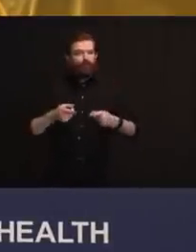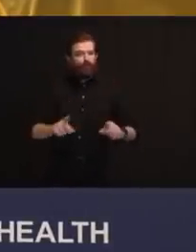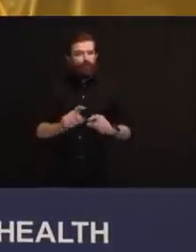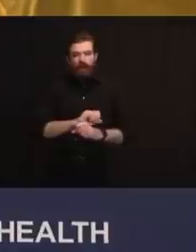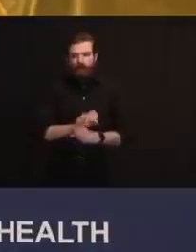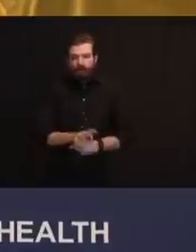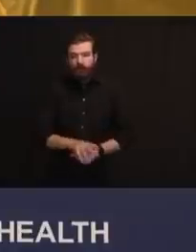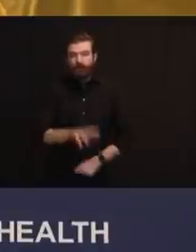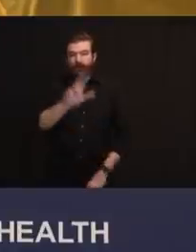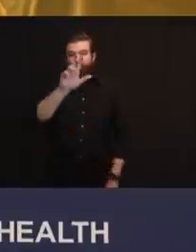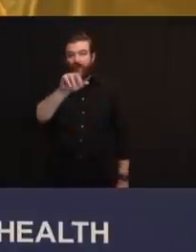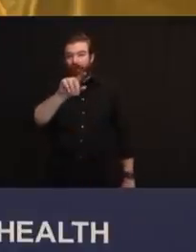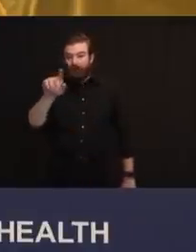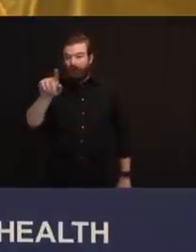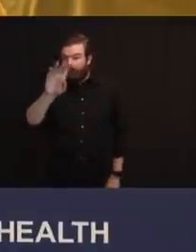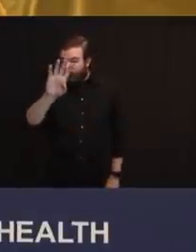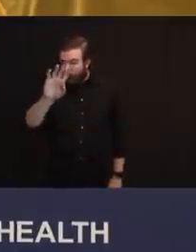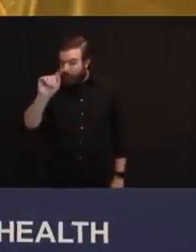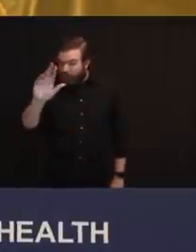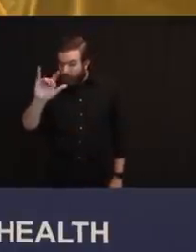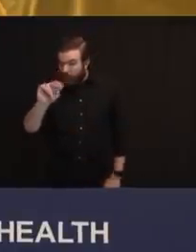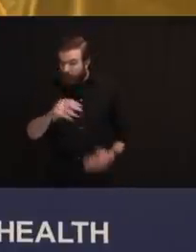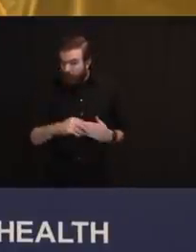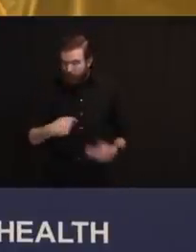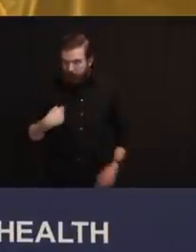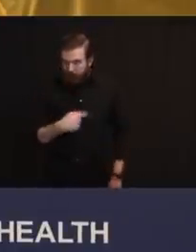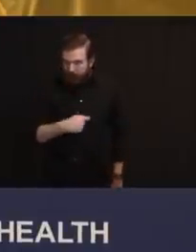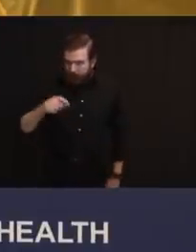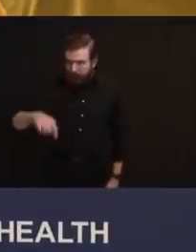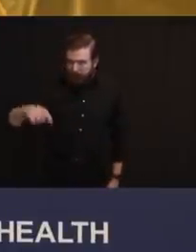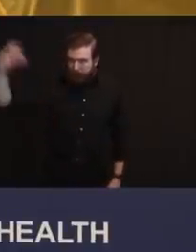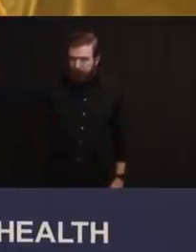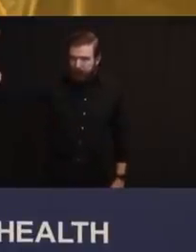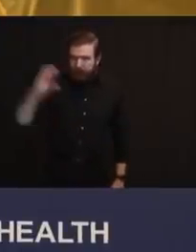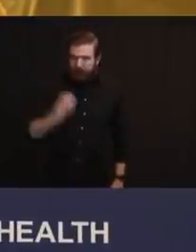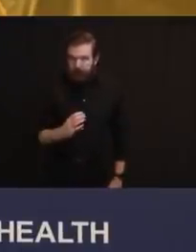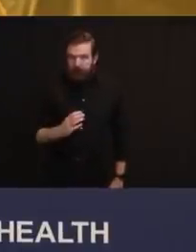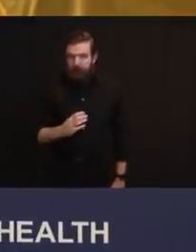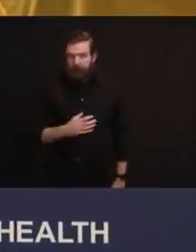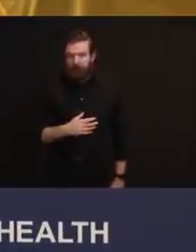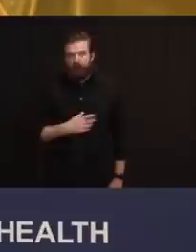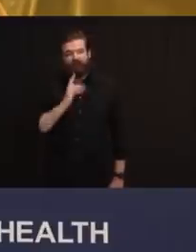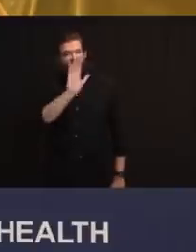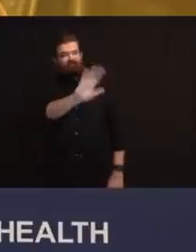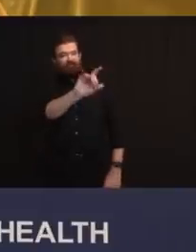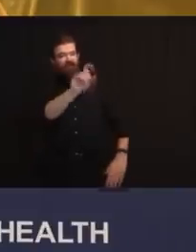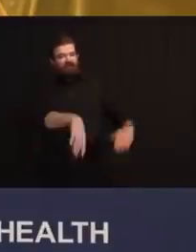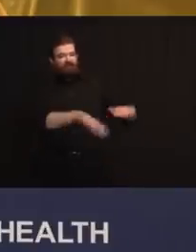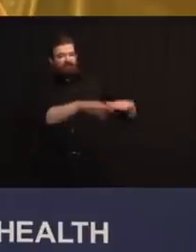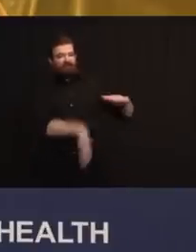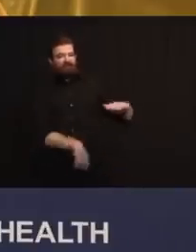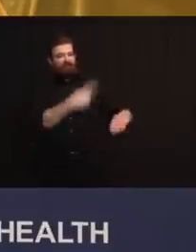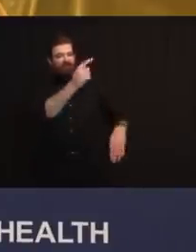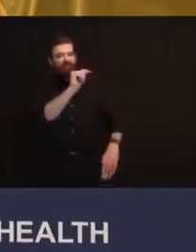they're spending an enormous amount of time making sure it is under 1 trillion. I'm not sure what they're worried about.